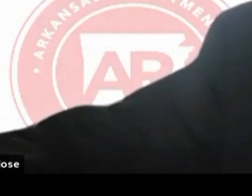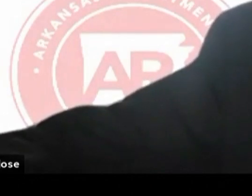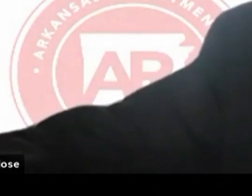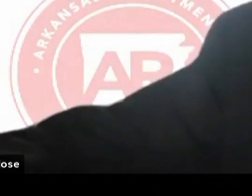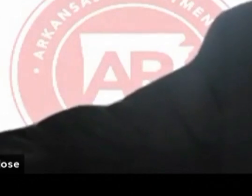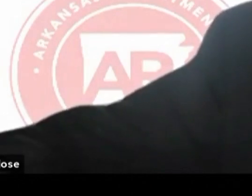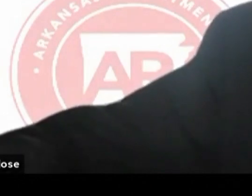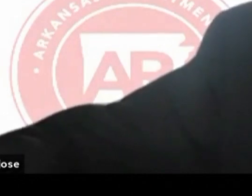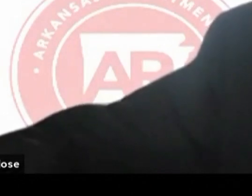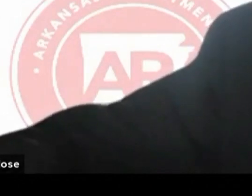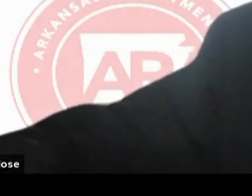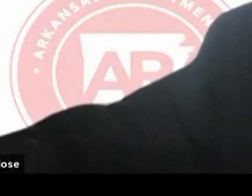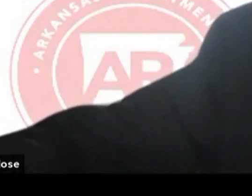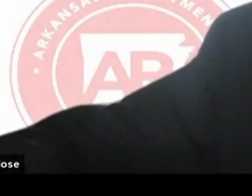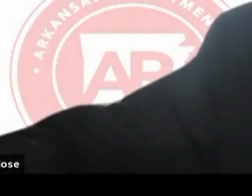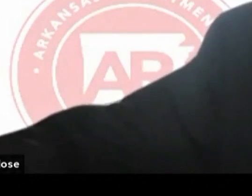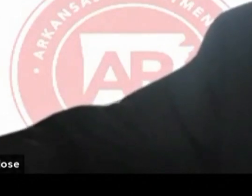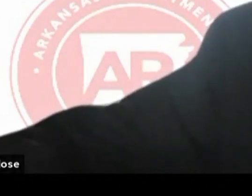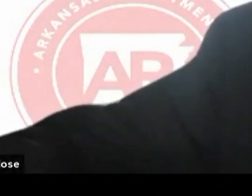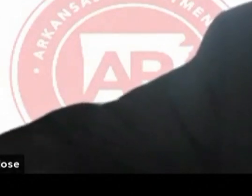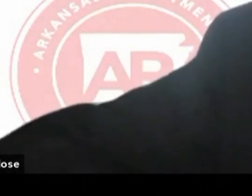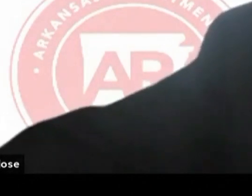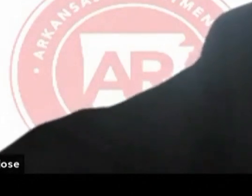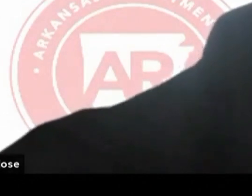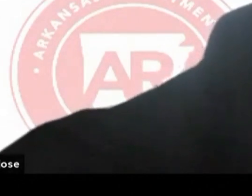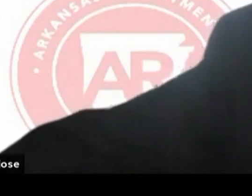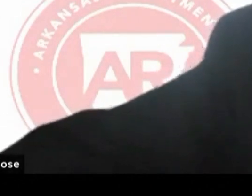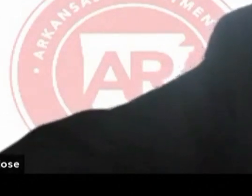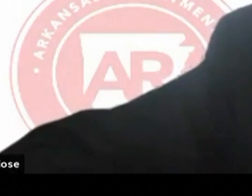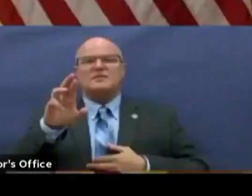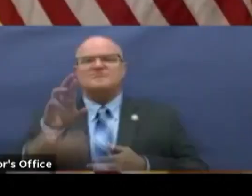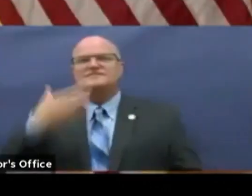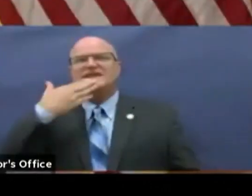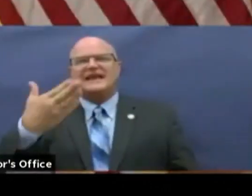we certainly can provide that to you. Thank you.